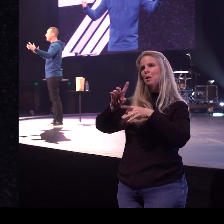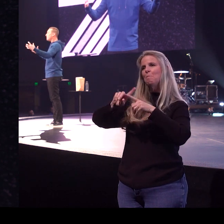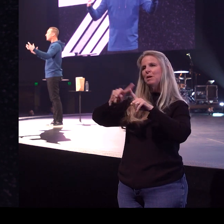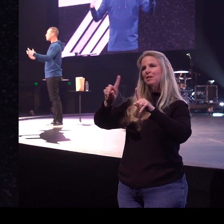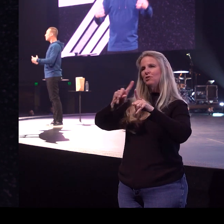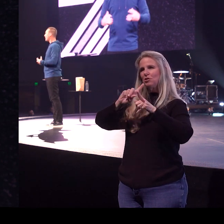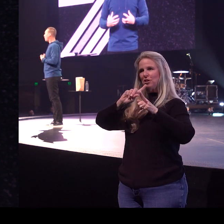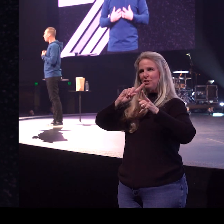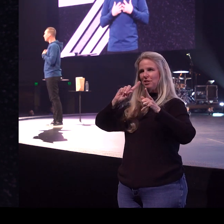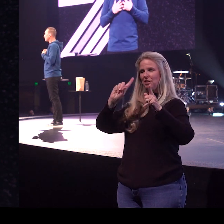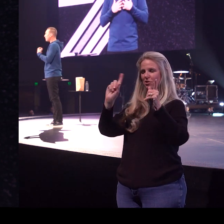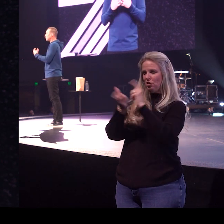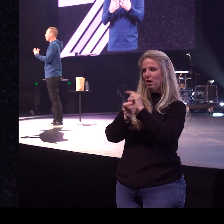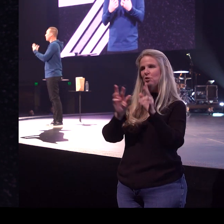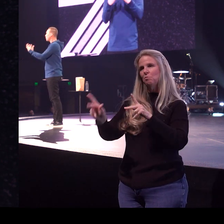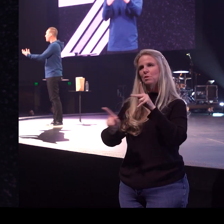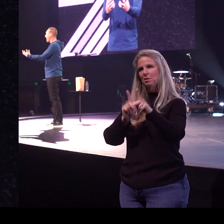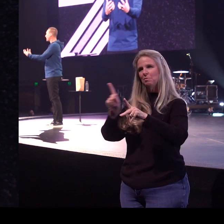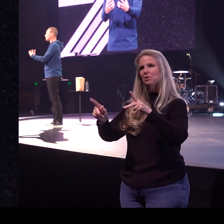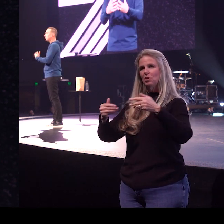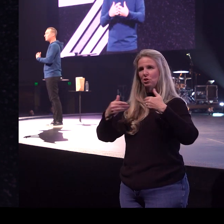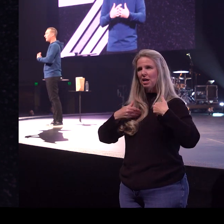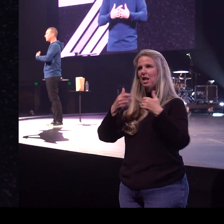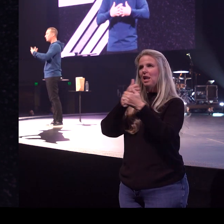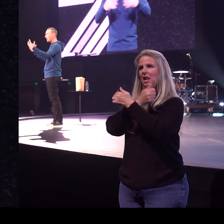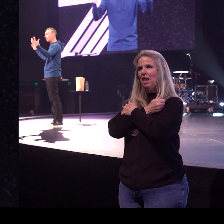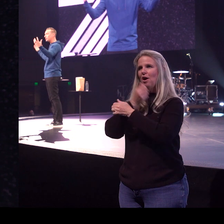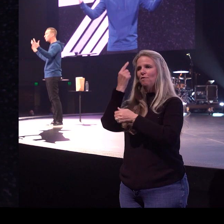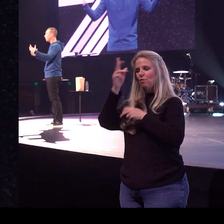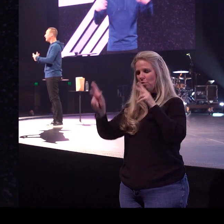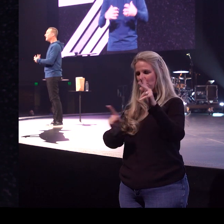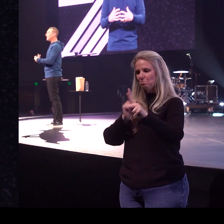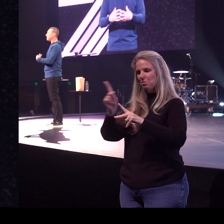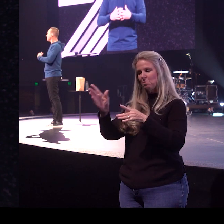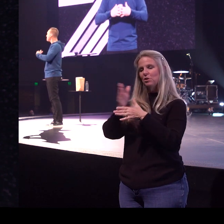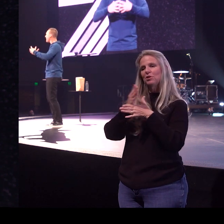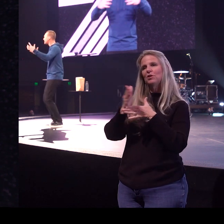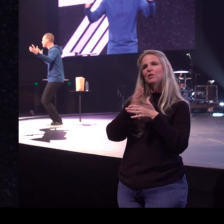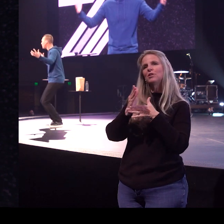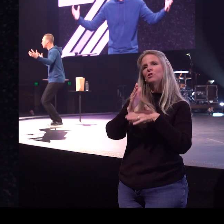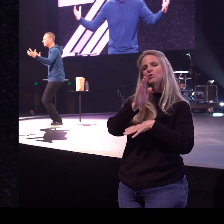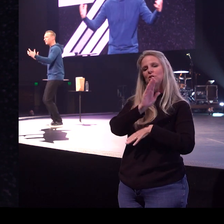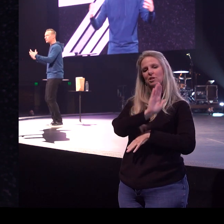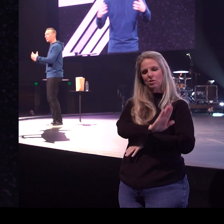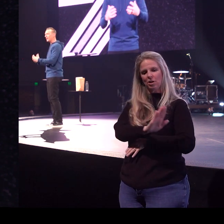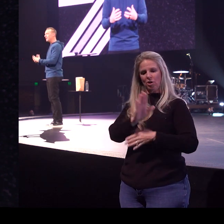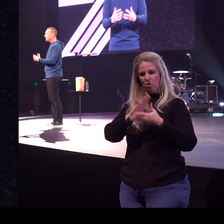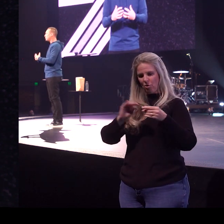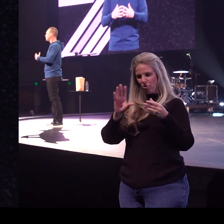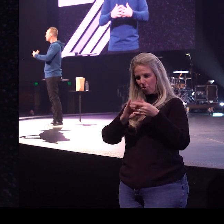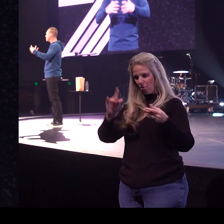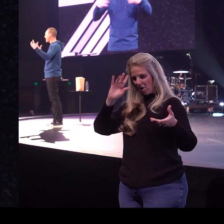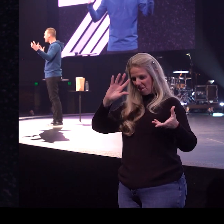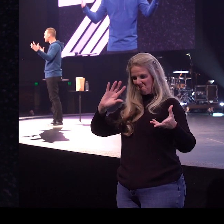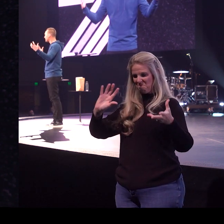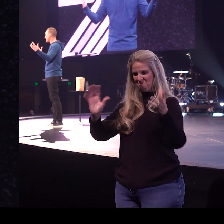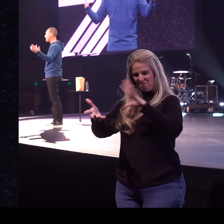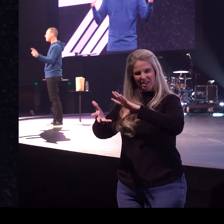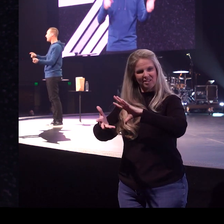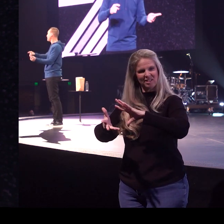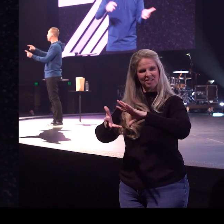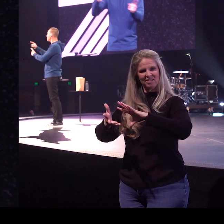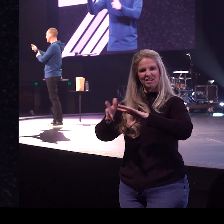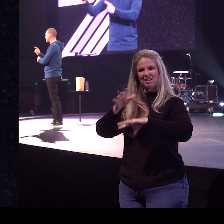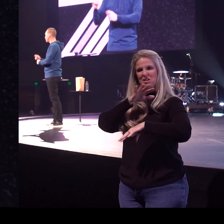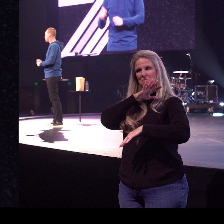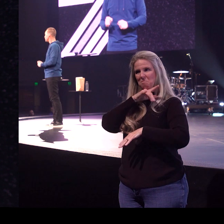Why? Because she just had a heart for people. She wanted to go back, and she just began to share her story, even the messy parts of her story. She was a mess, and